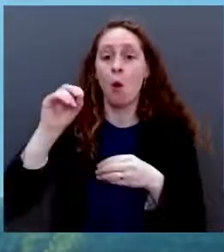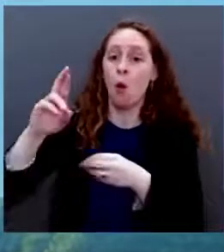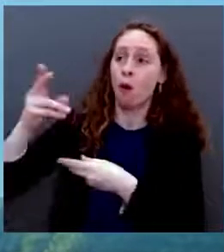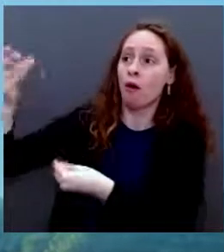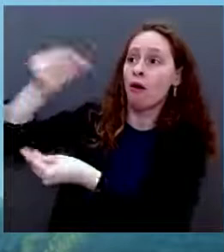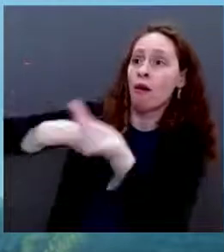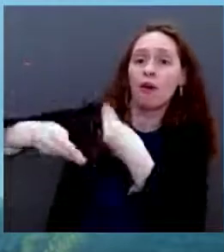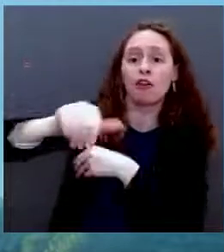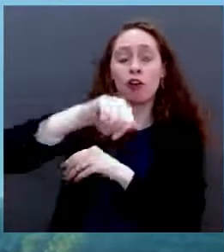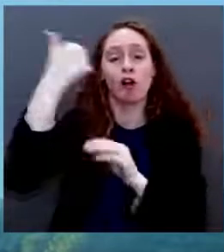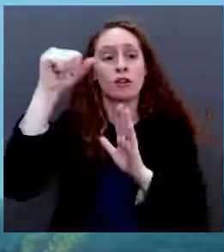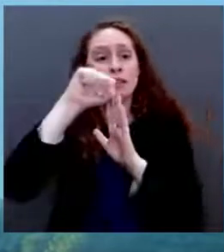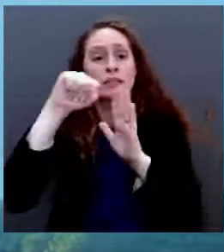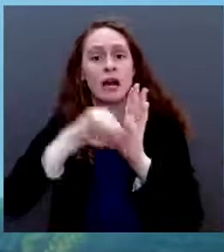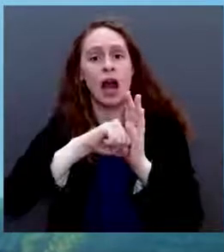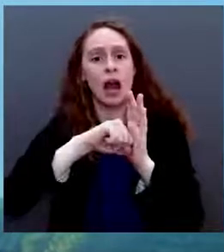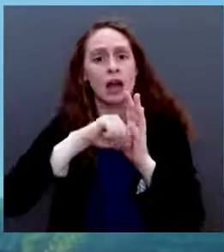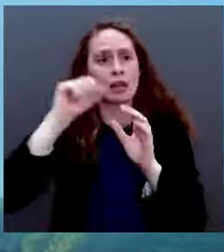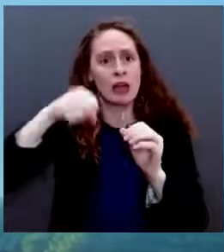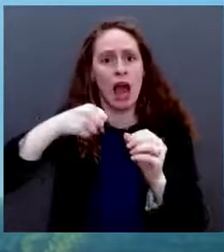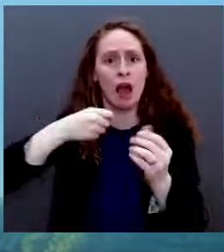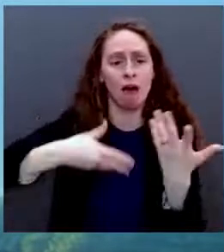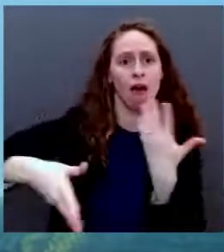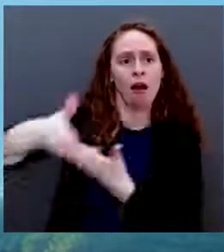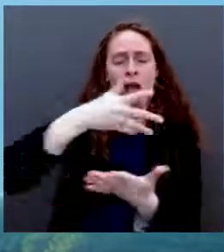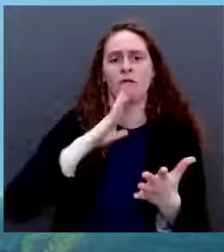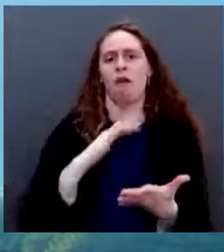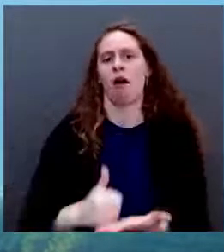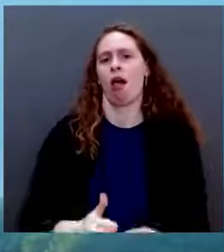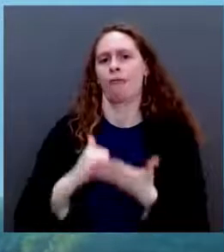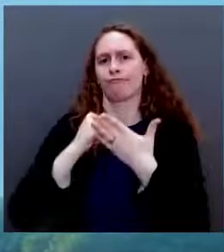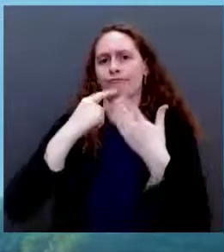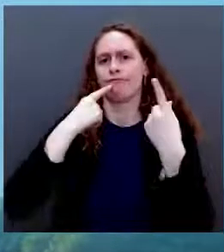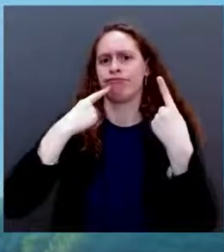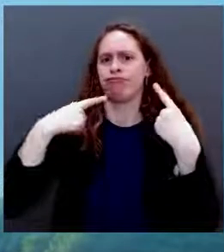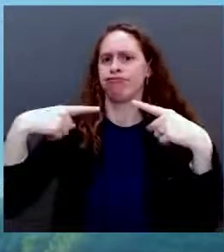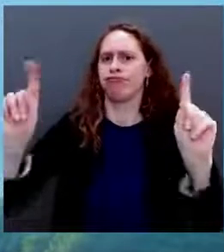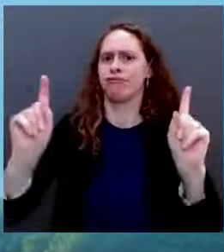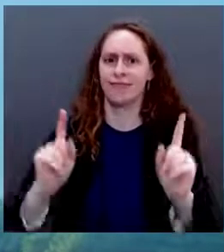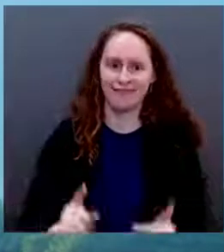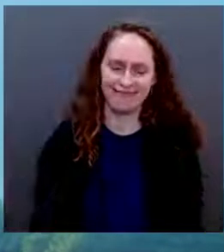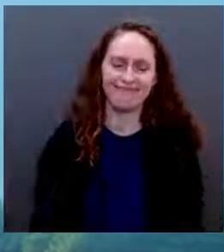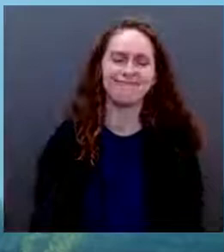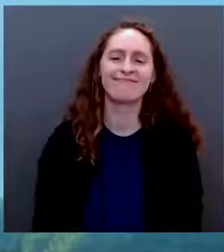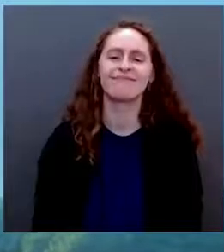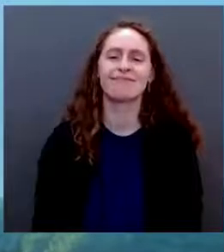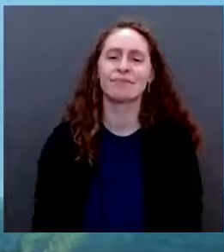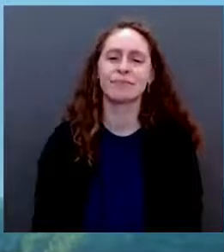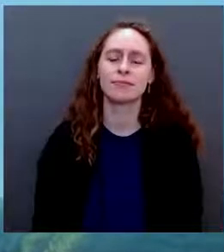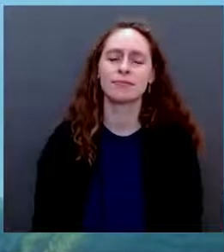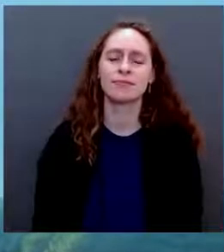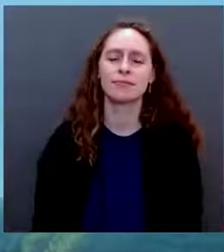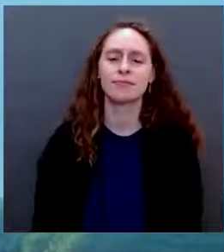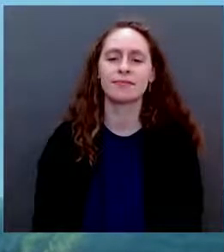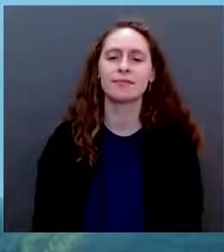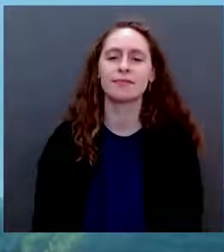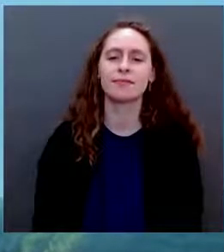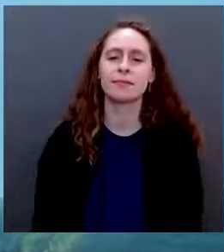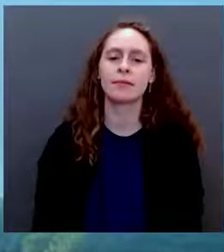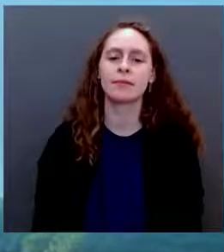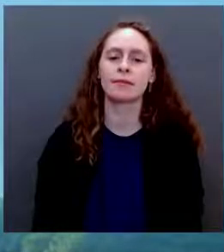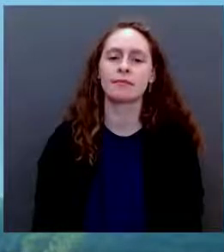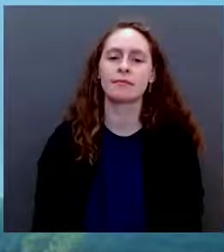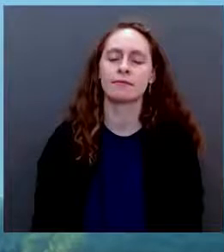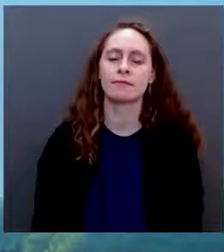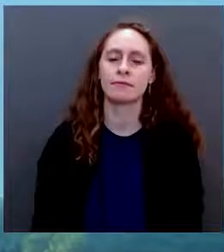please. Mr. President, what Scott said at the beginning was that this was a critical issue for rural America. And I think it's